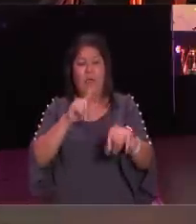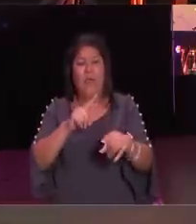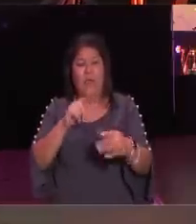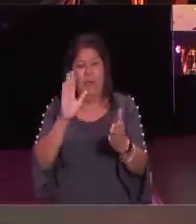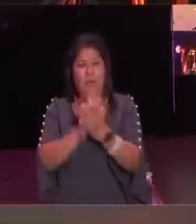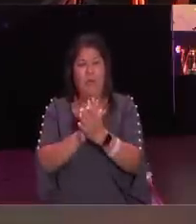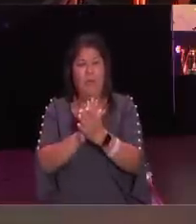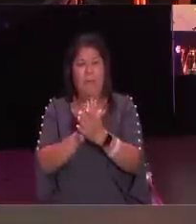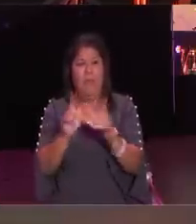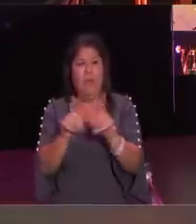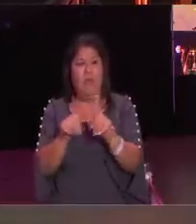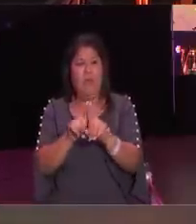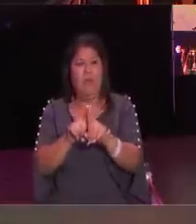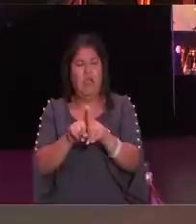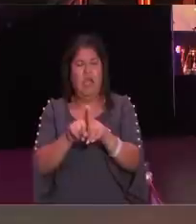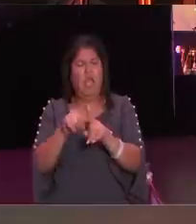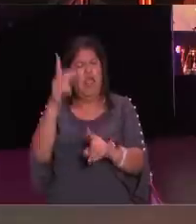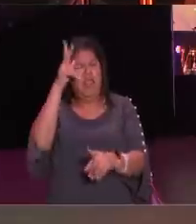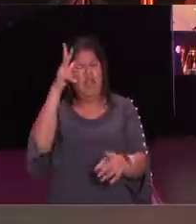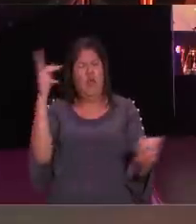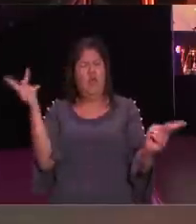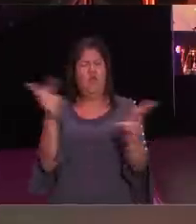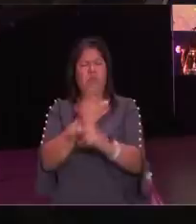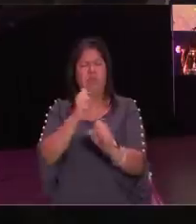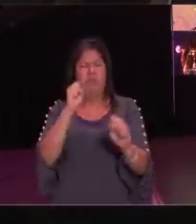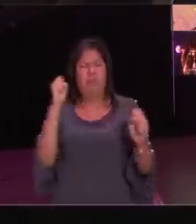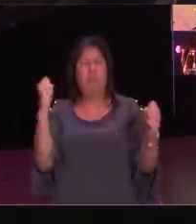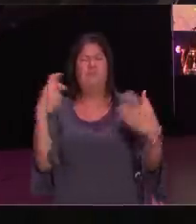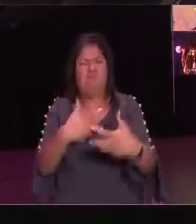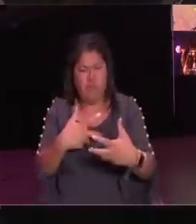prayer, but we're also the devil's worst nightmare.